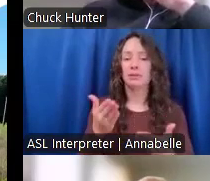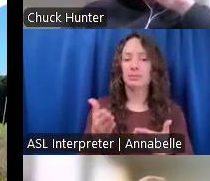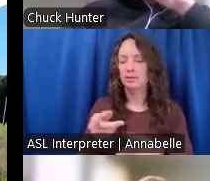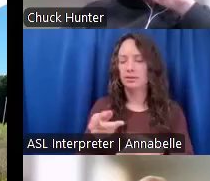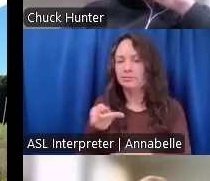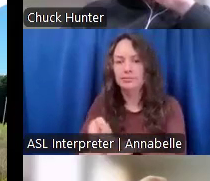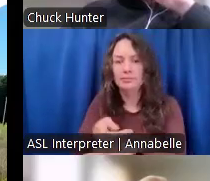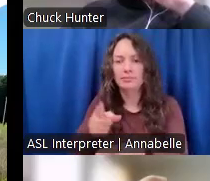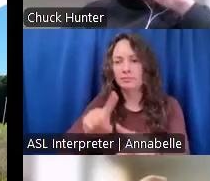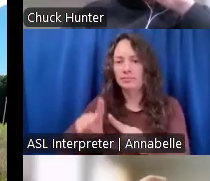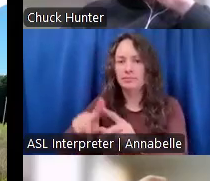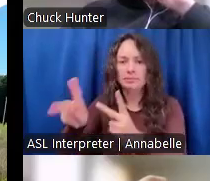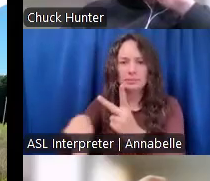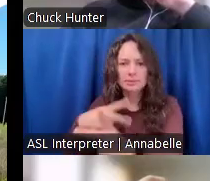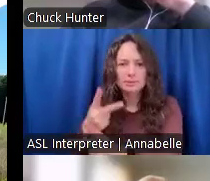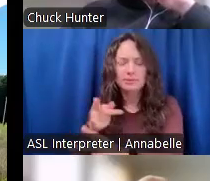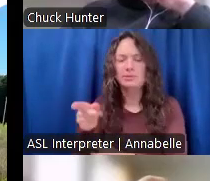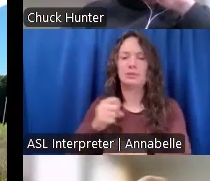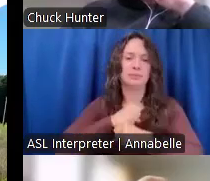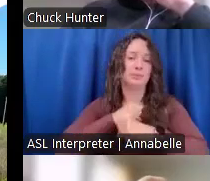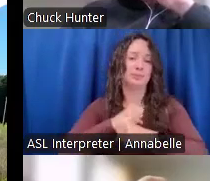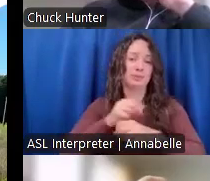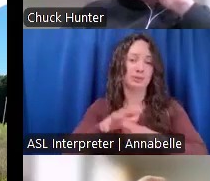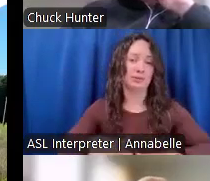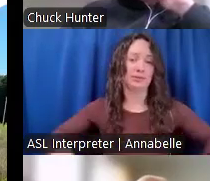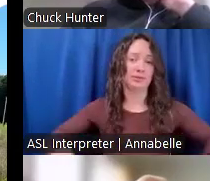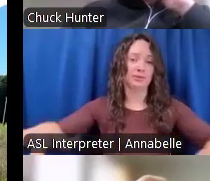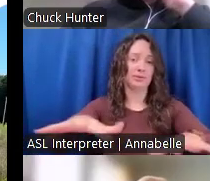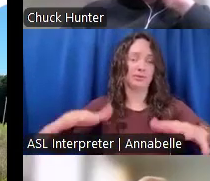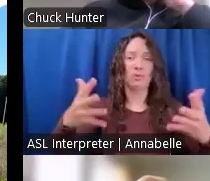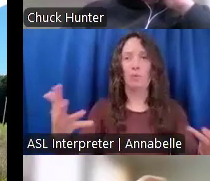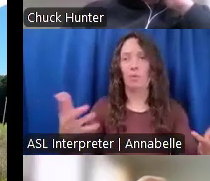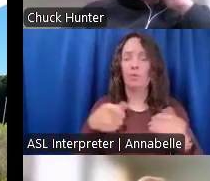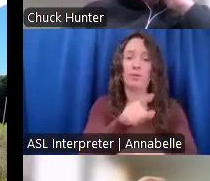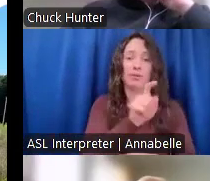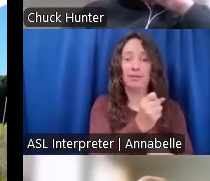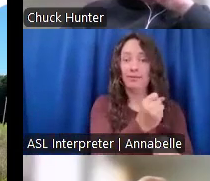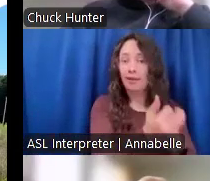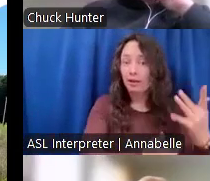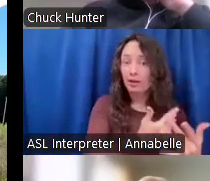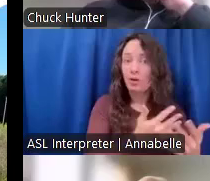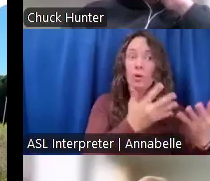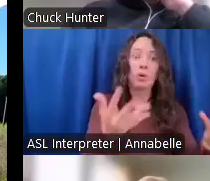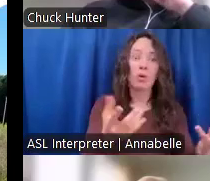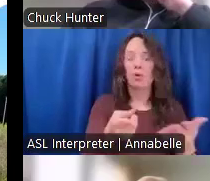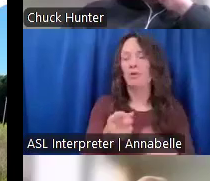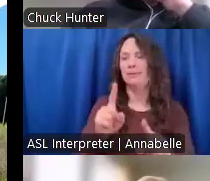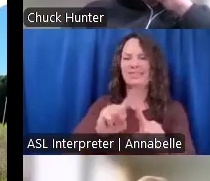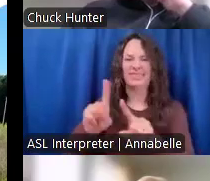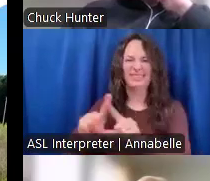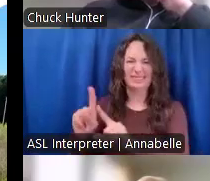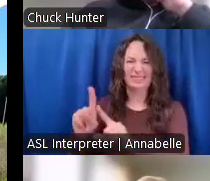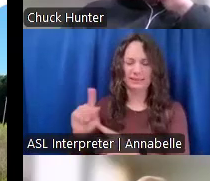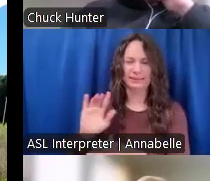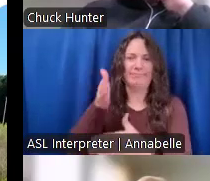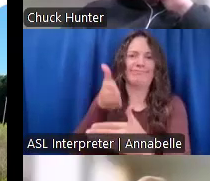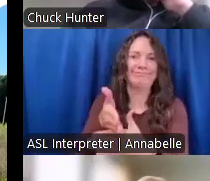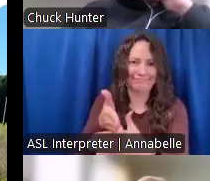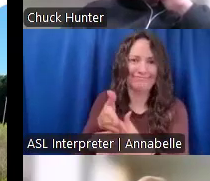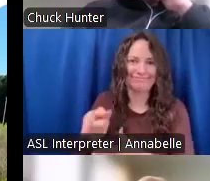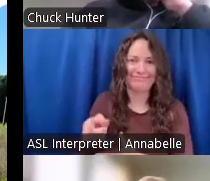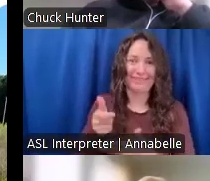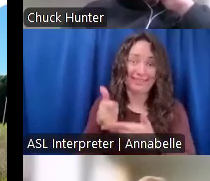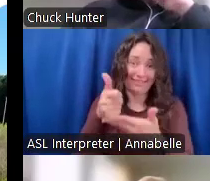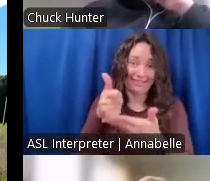advanced regen. It might entail reintroducing fire, reintroducing other disturbances to the landscape. And certainly it might entail investments